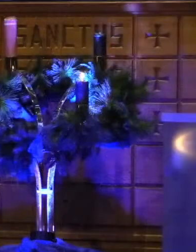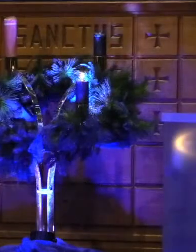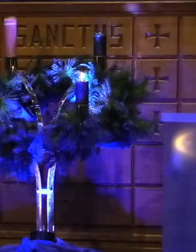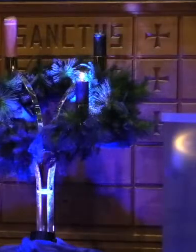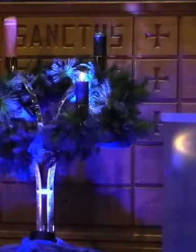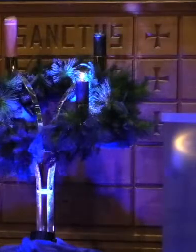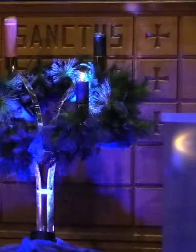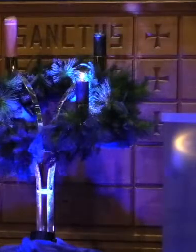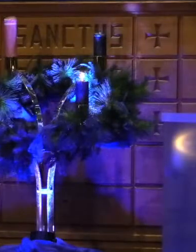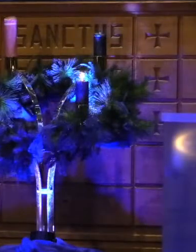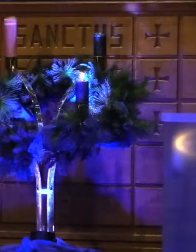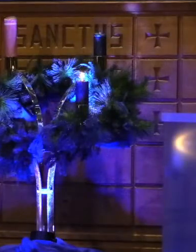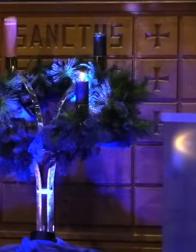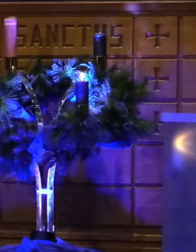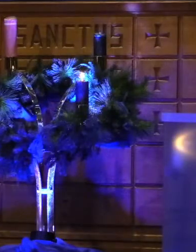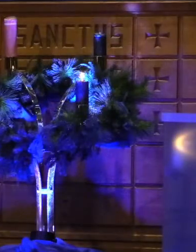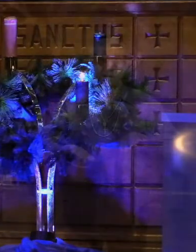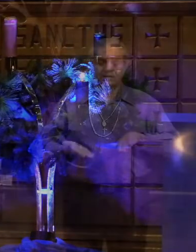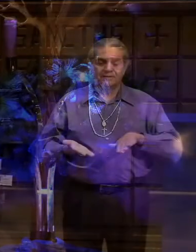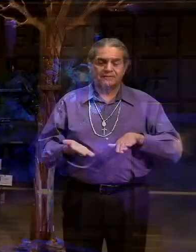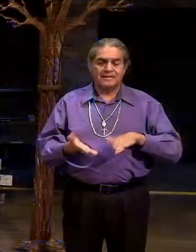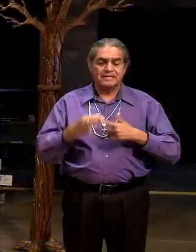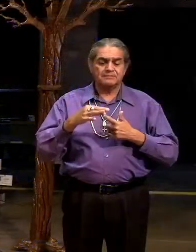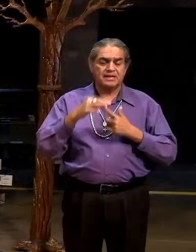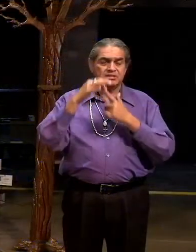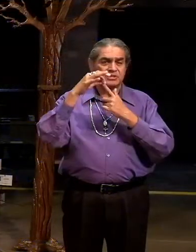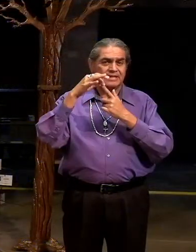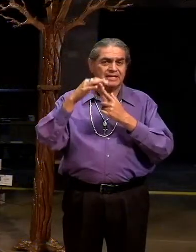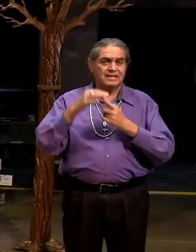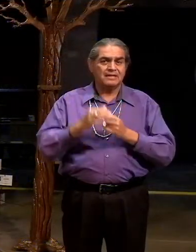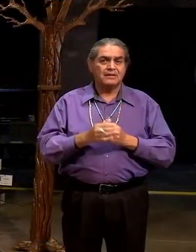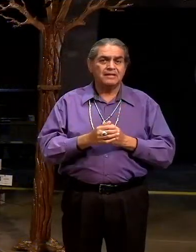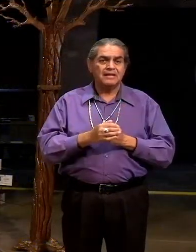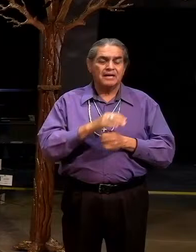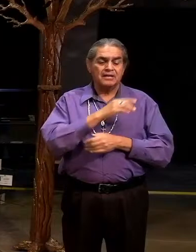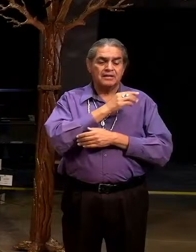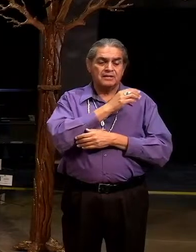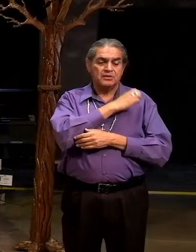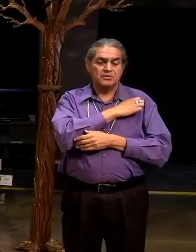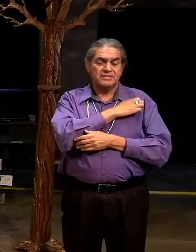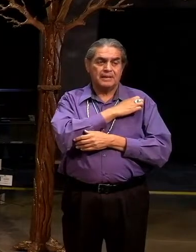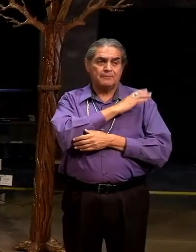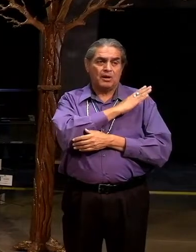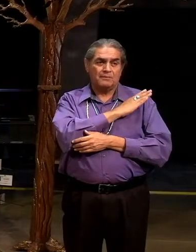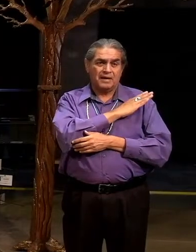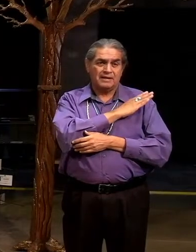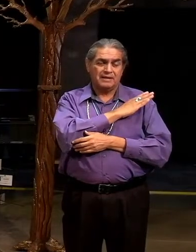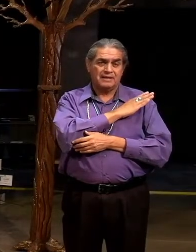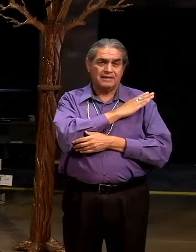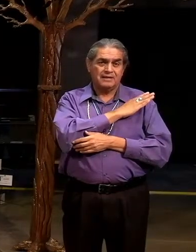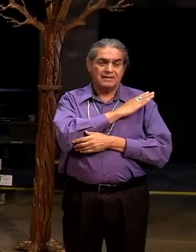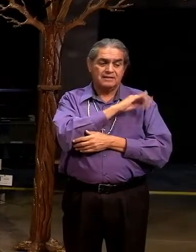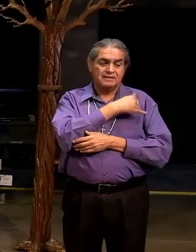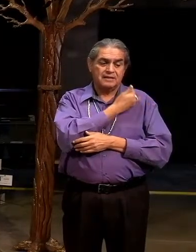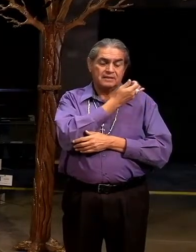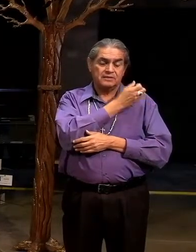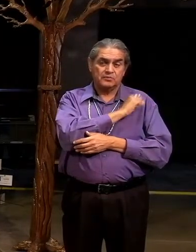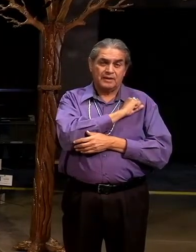all those who have died, especially Eugene Bracamonte, John